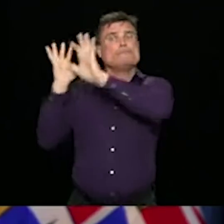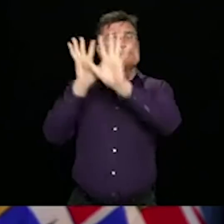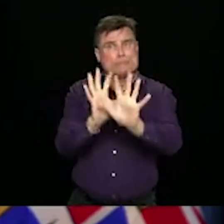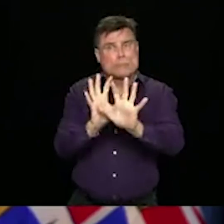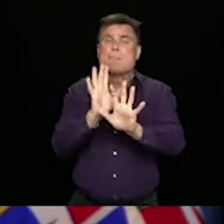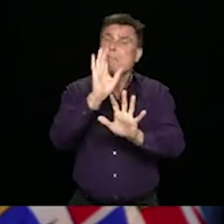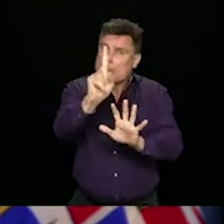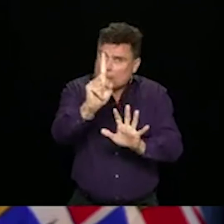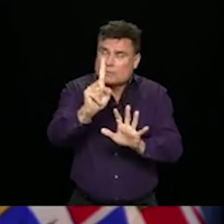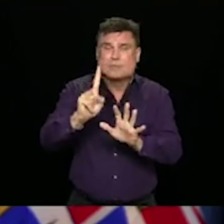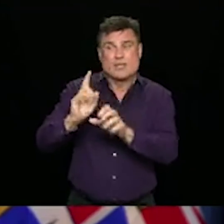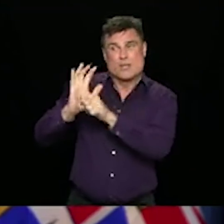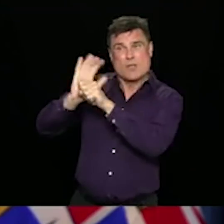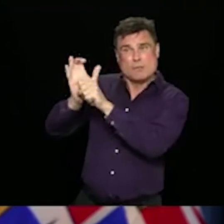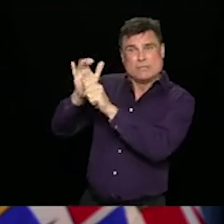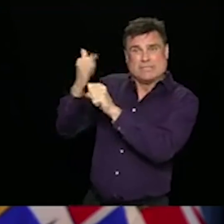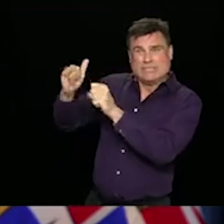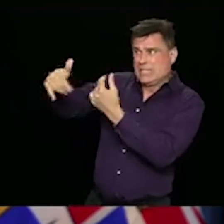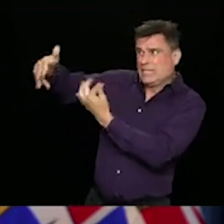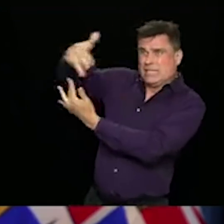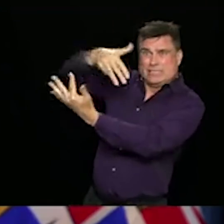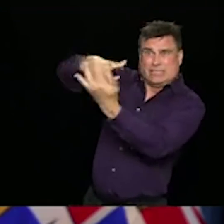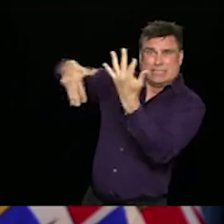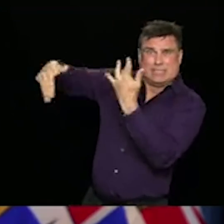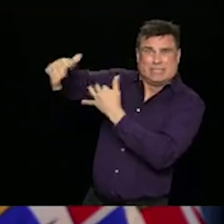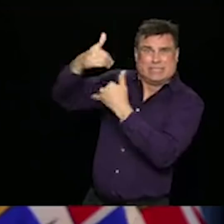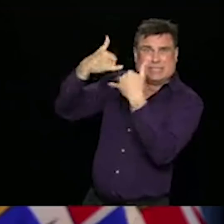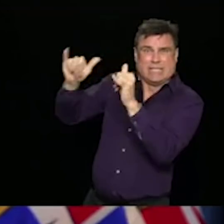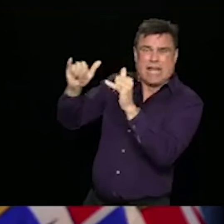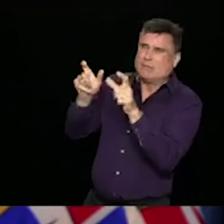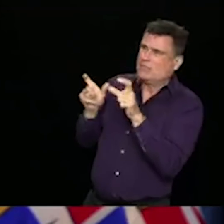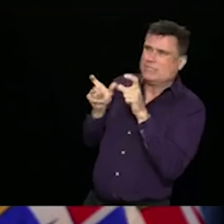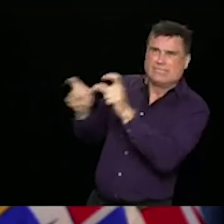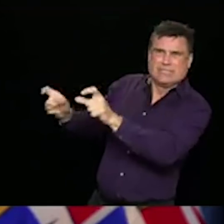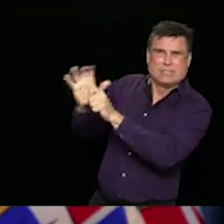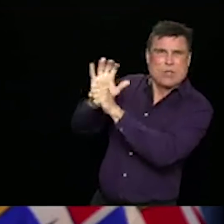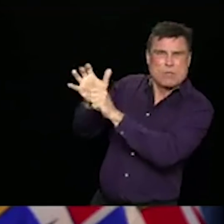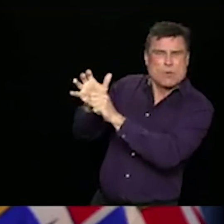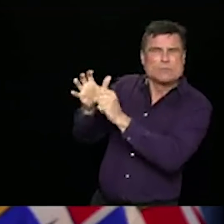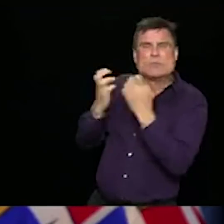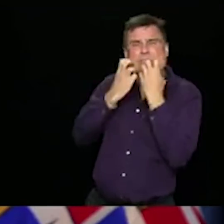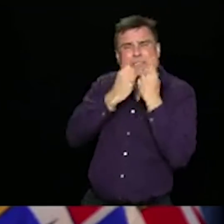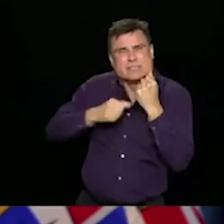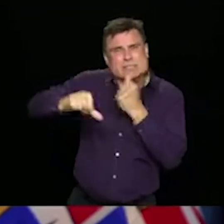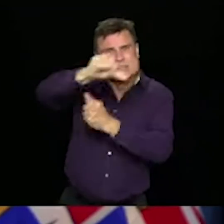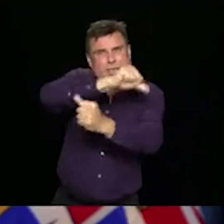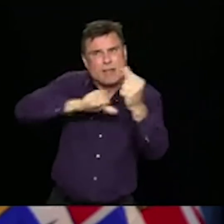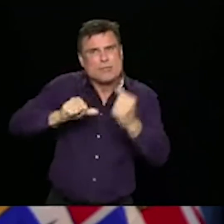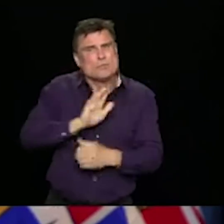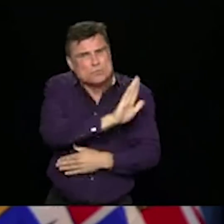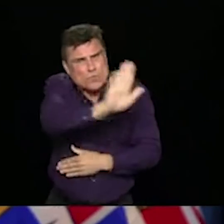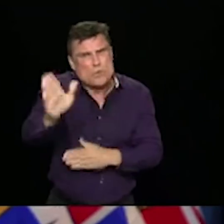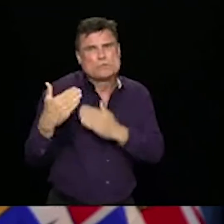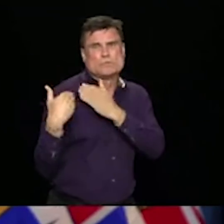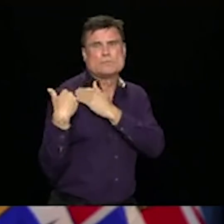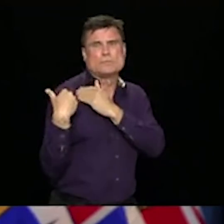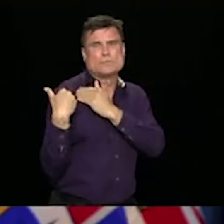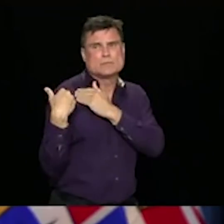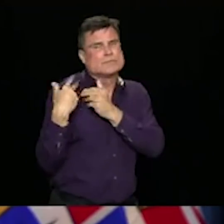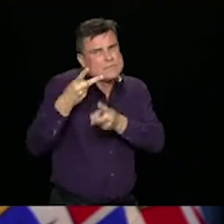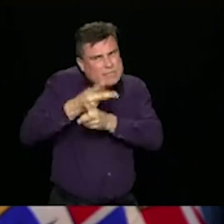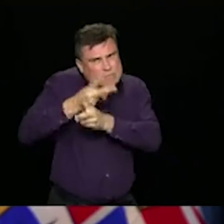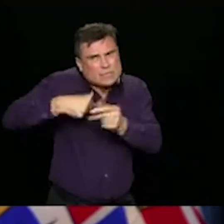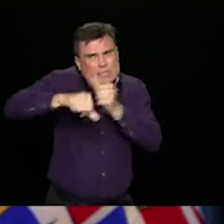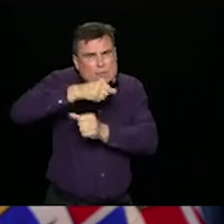communities and our loved ones. Taking care of ourselves and each other is our responsibility,